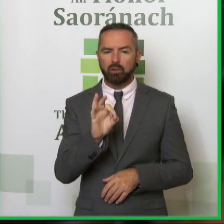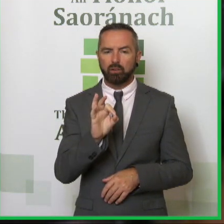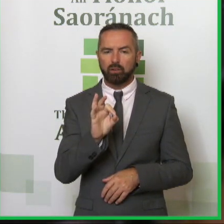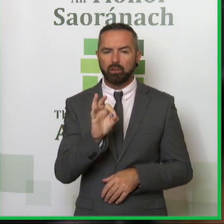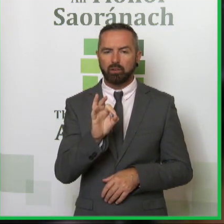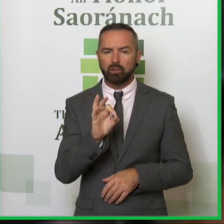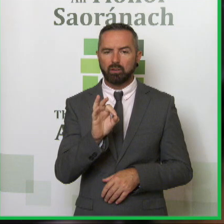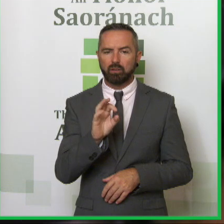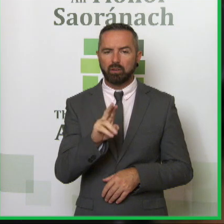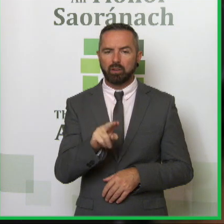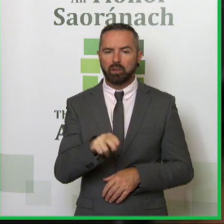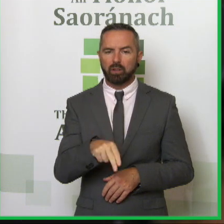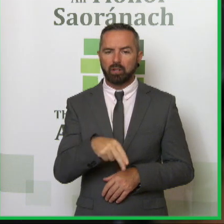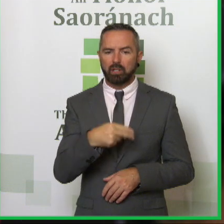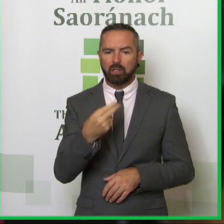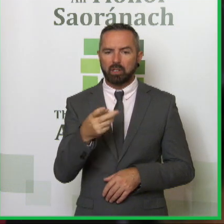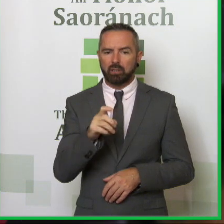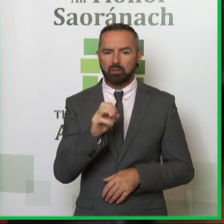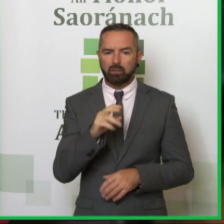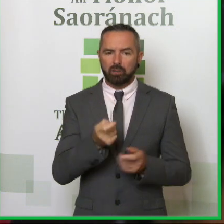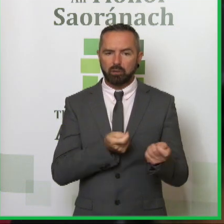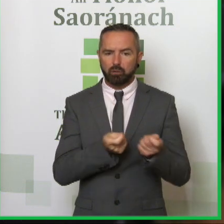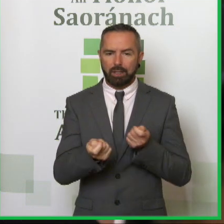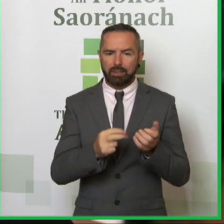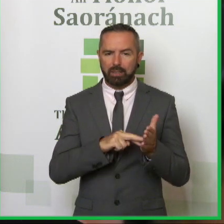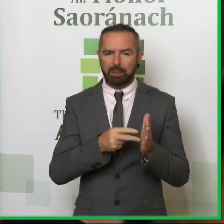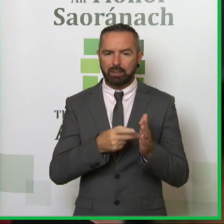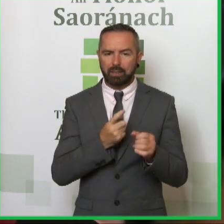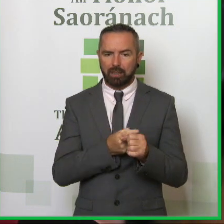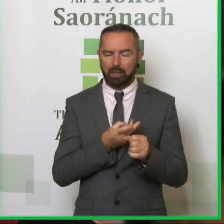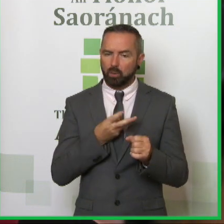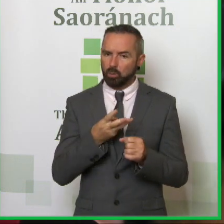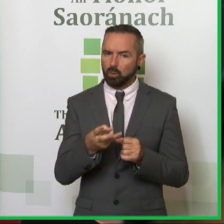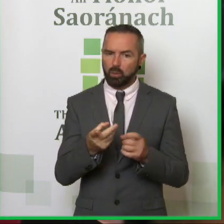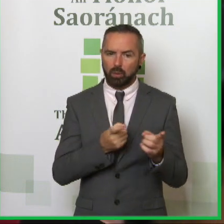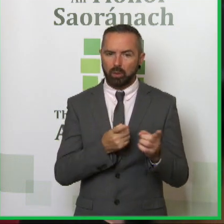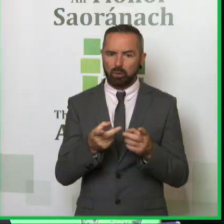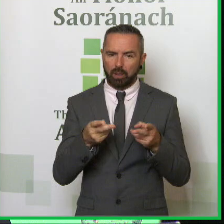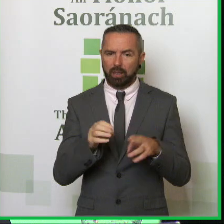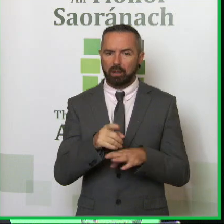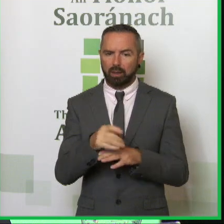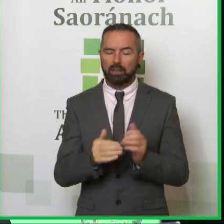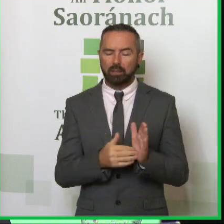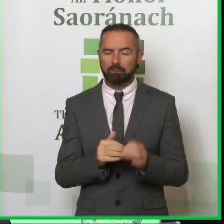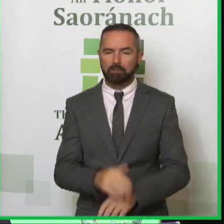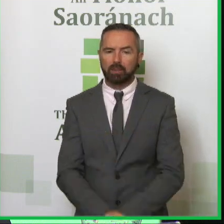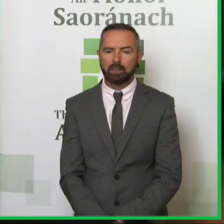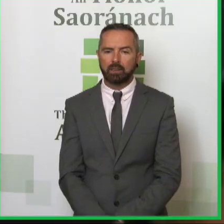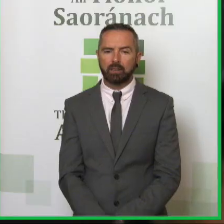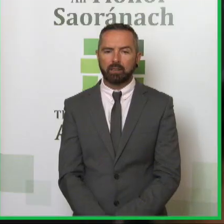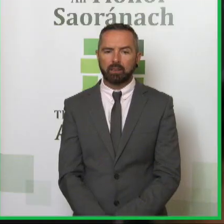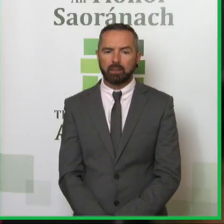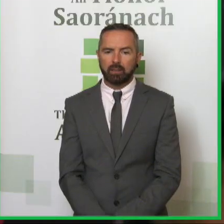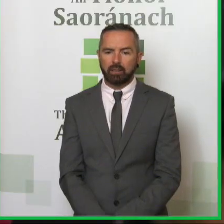the next drug strategy. Strategy again. So no, I said we'll do an edit and find and all those next. There's a lot of next. And